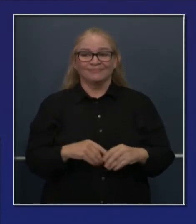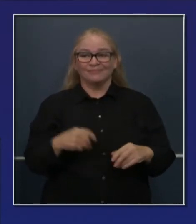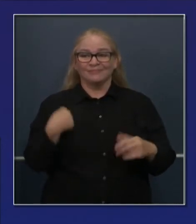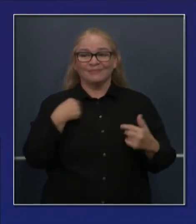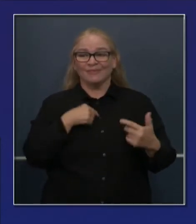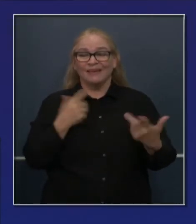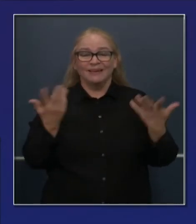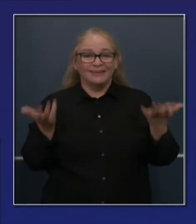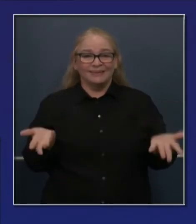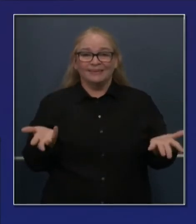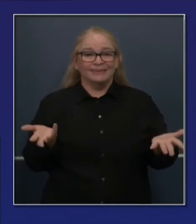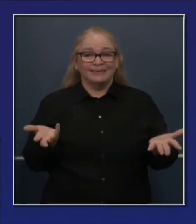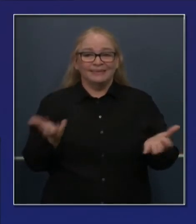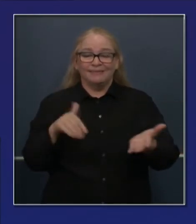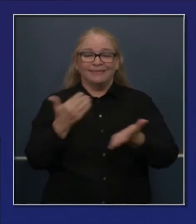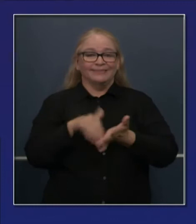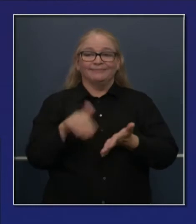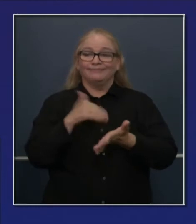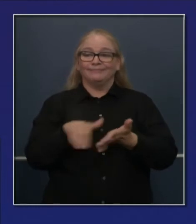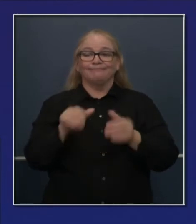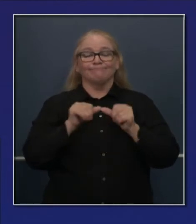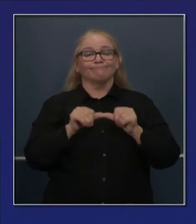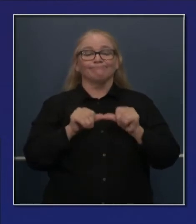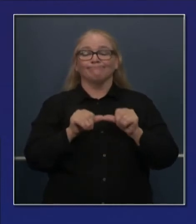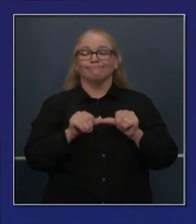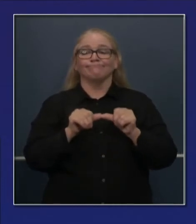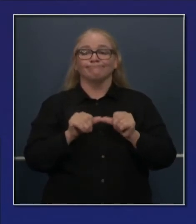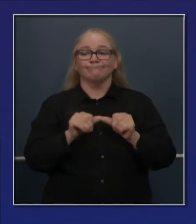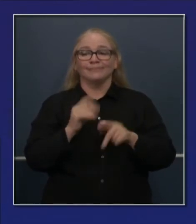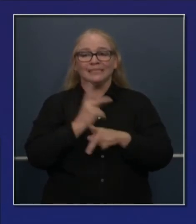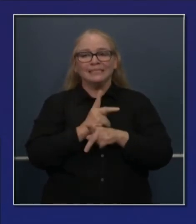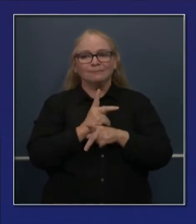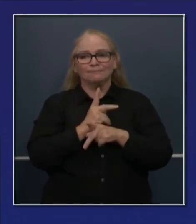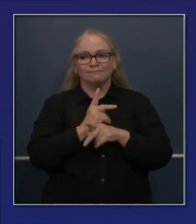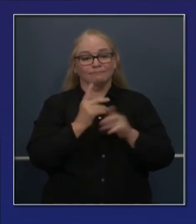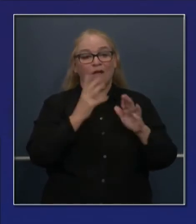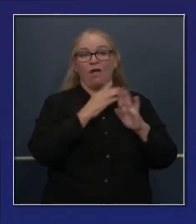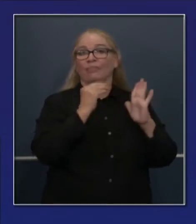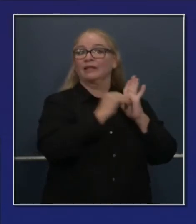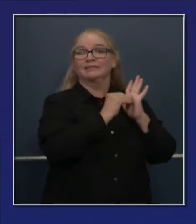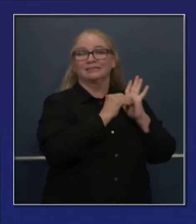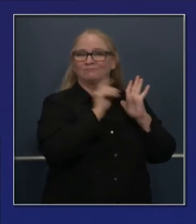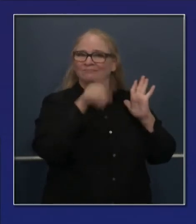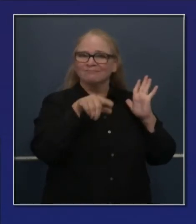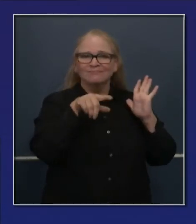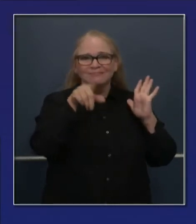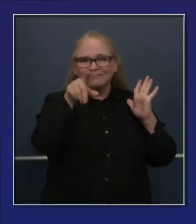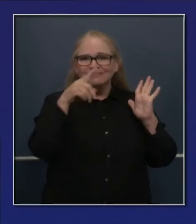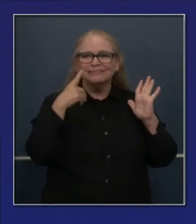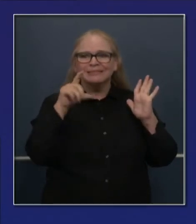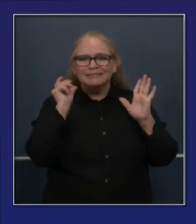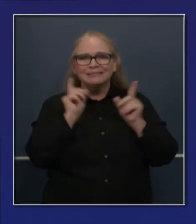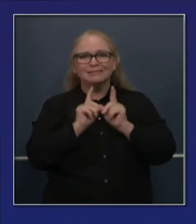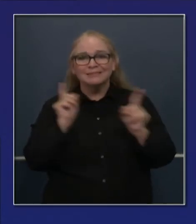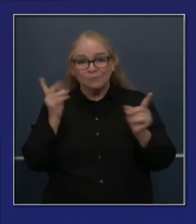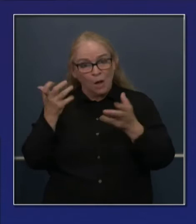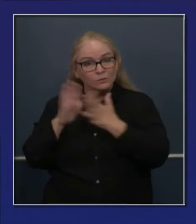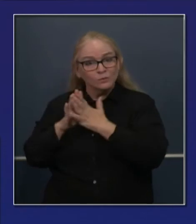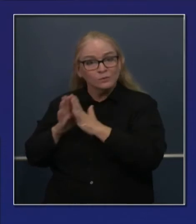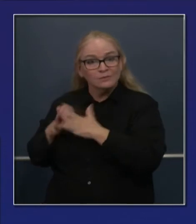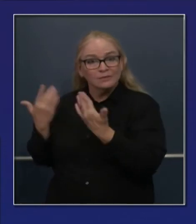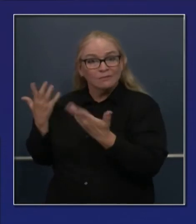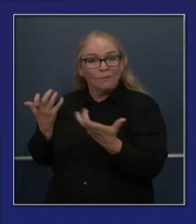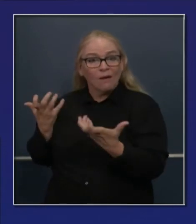these monitoring counties and see our schools reopened. That impact can